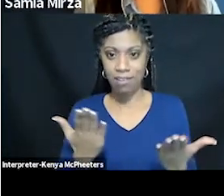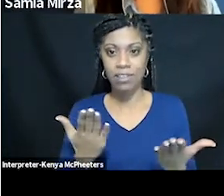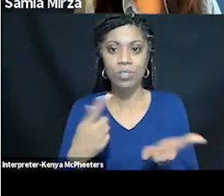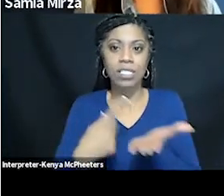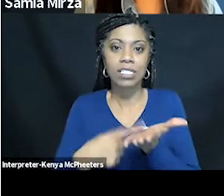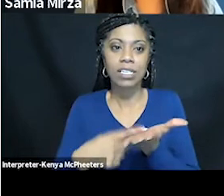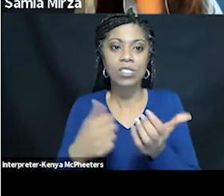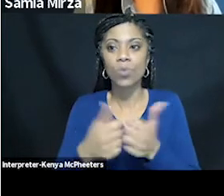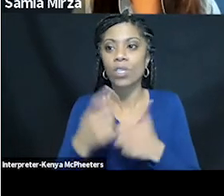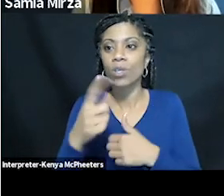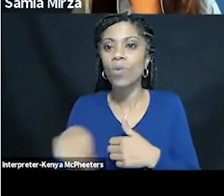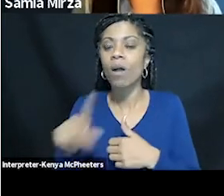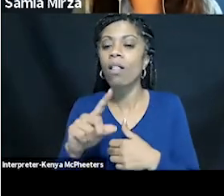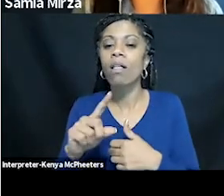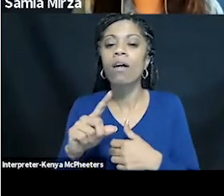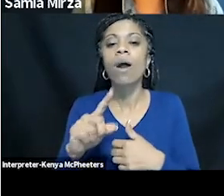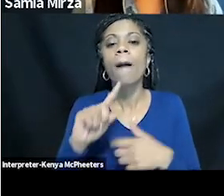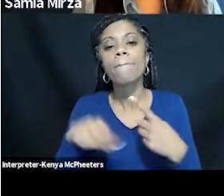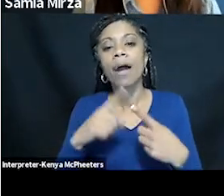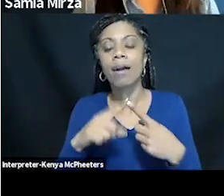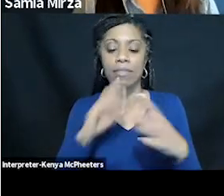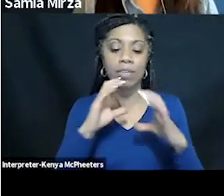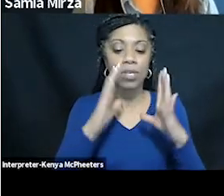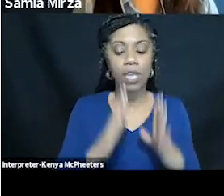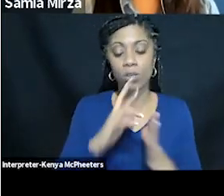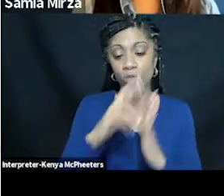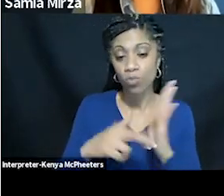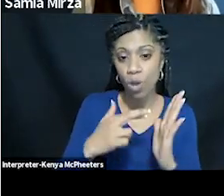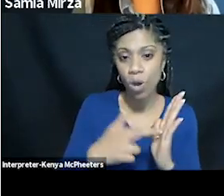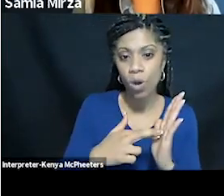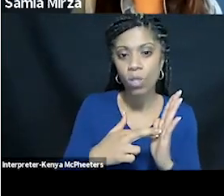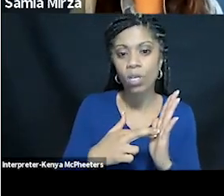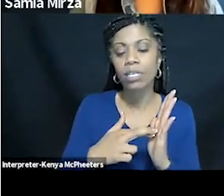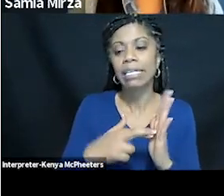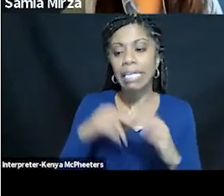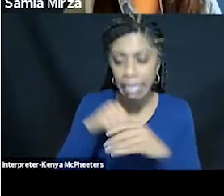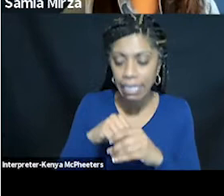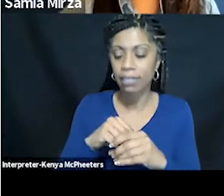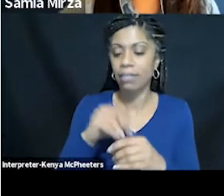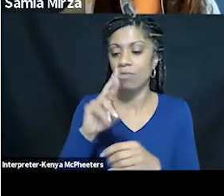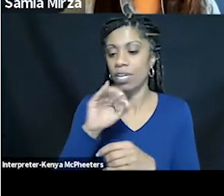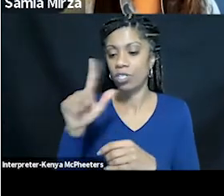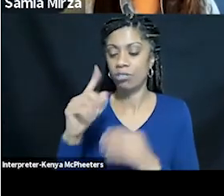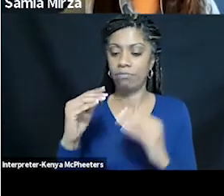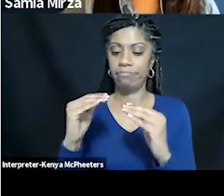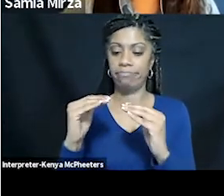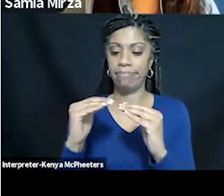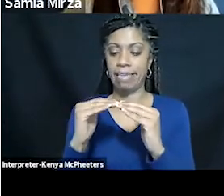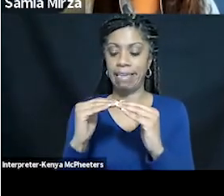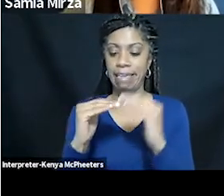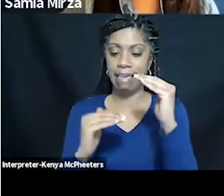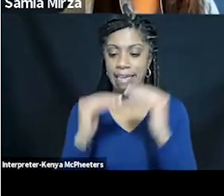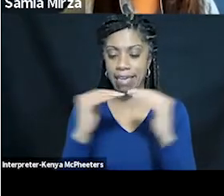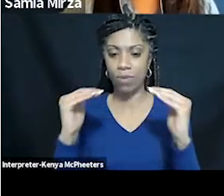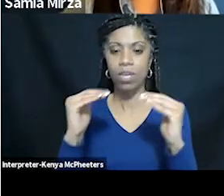the Communicator's role in racial equity work, and also really talk through the Com Network DEI.org resource as